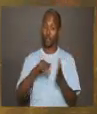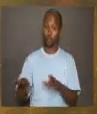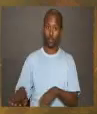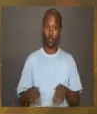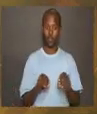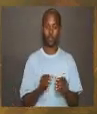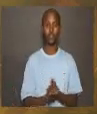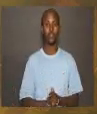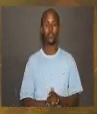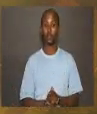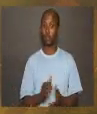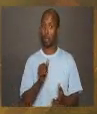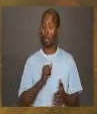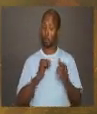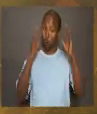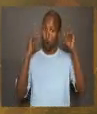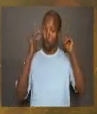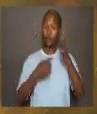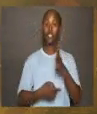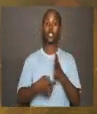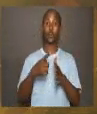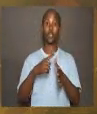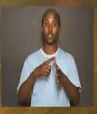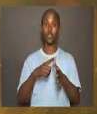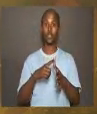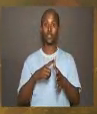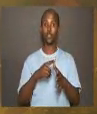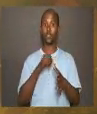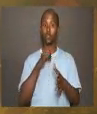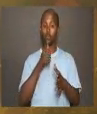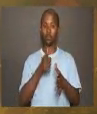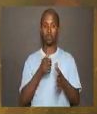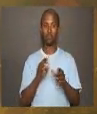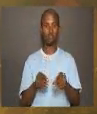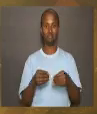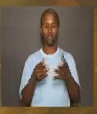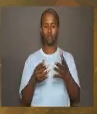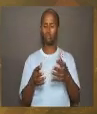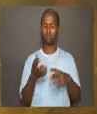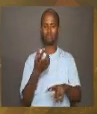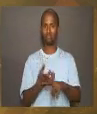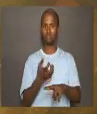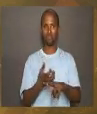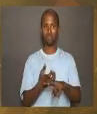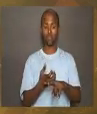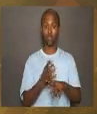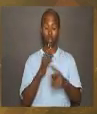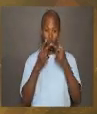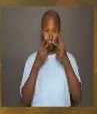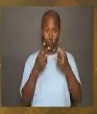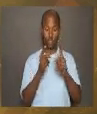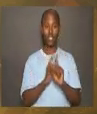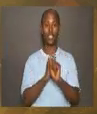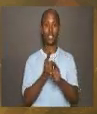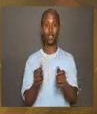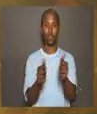Hello again, students. I hope these sequences did not give you too much trouble. Shall